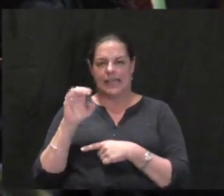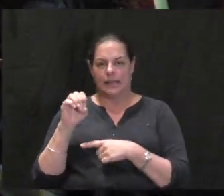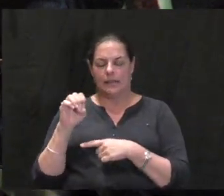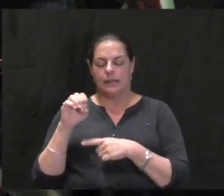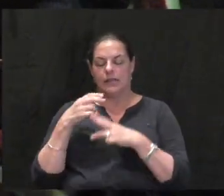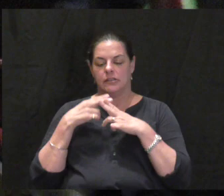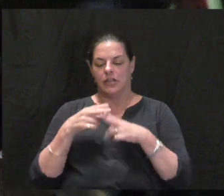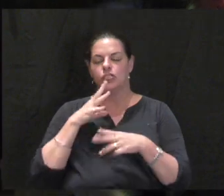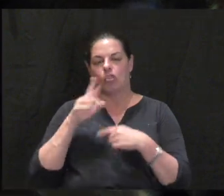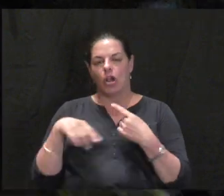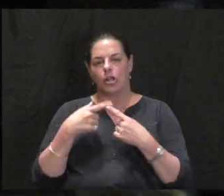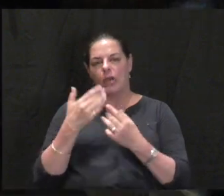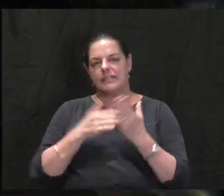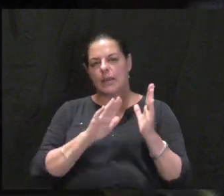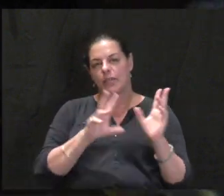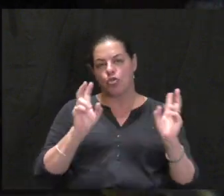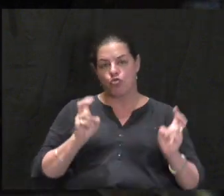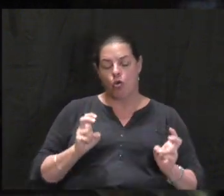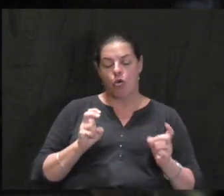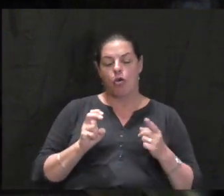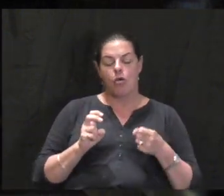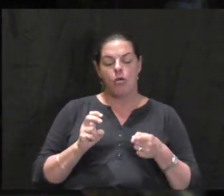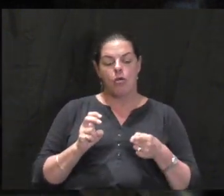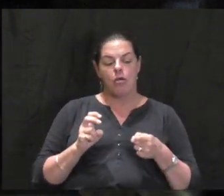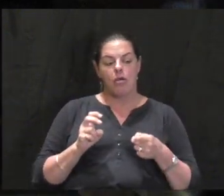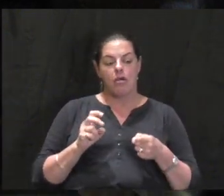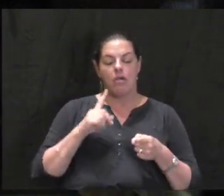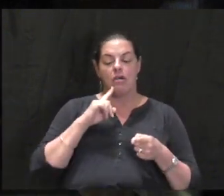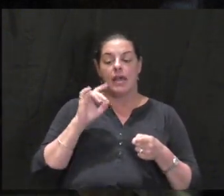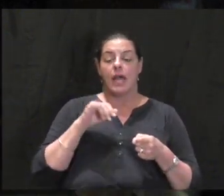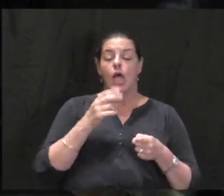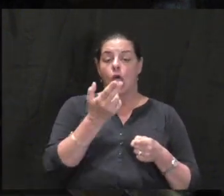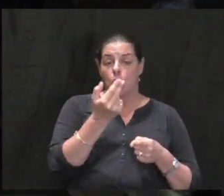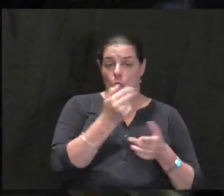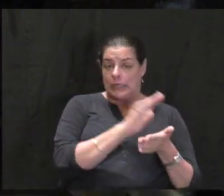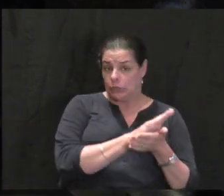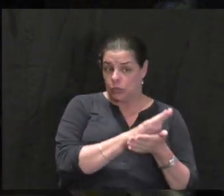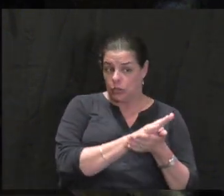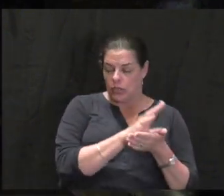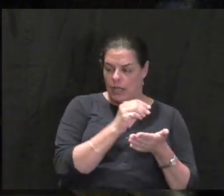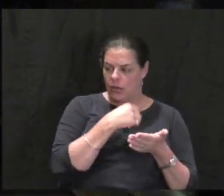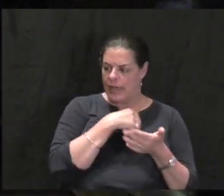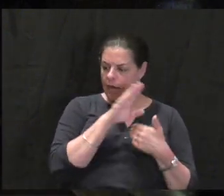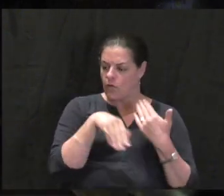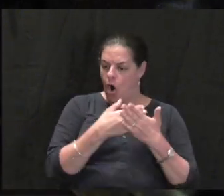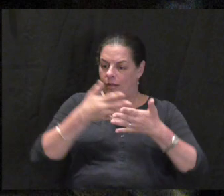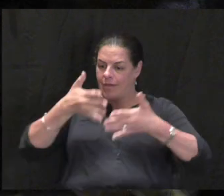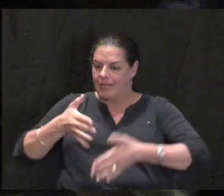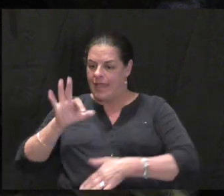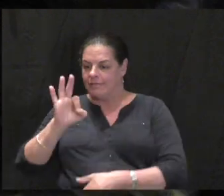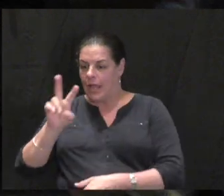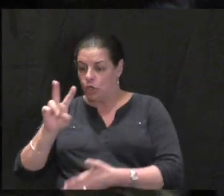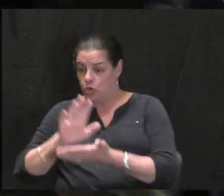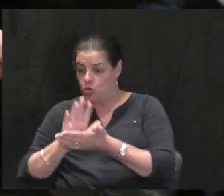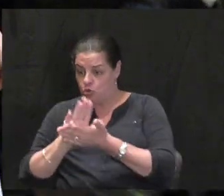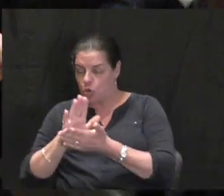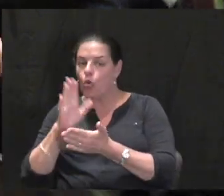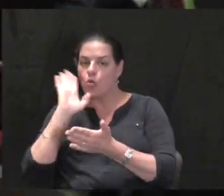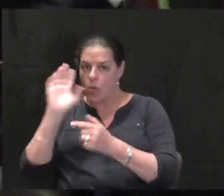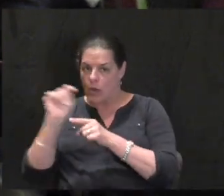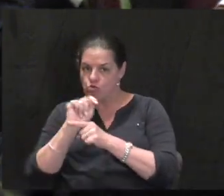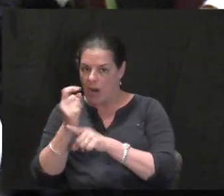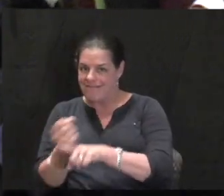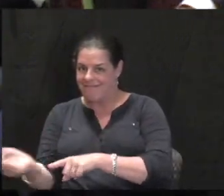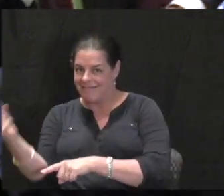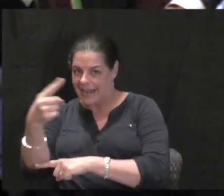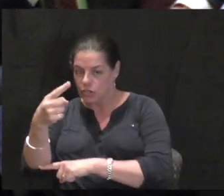I asked Mr. Andrew Brown, who is principal at South Dole Middle, and he was in our first cultural competency class, to come and just talk to you